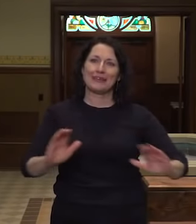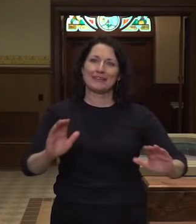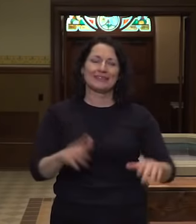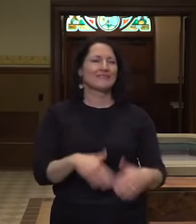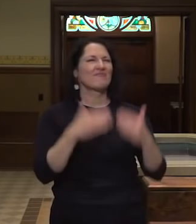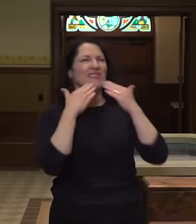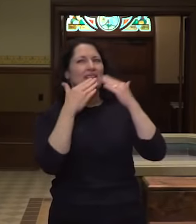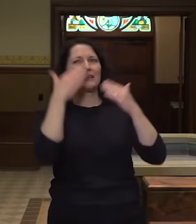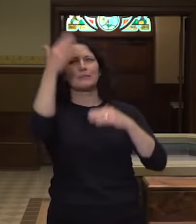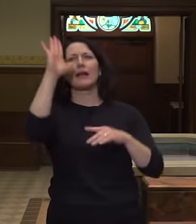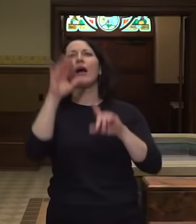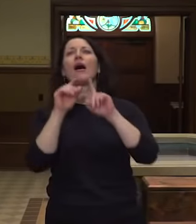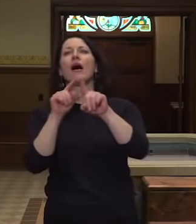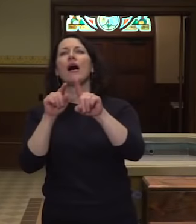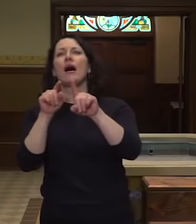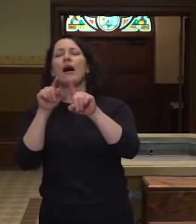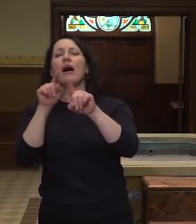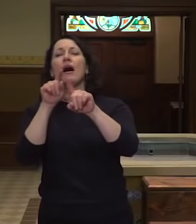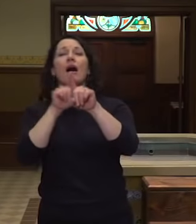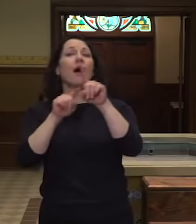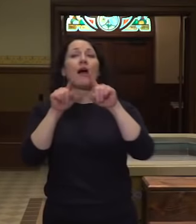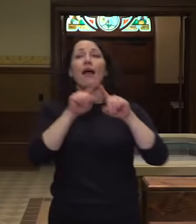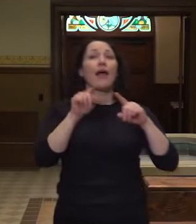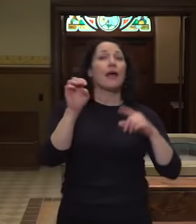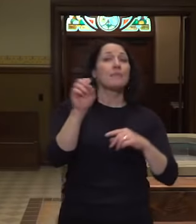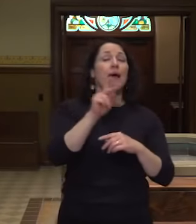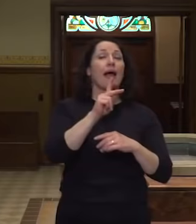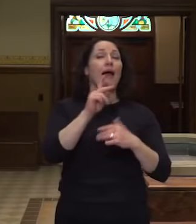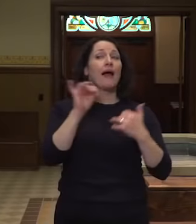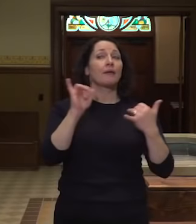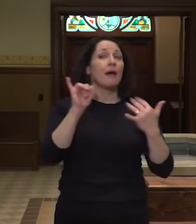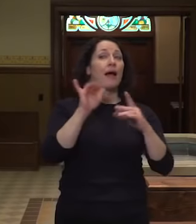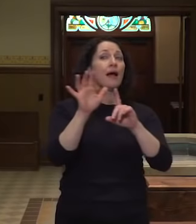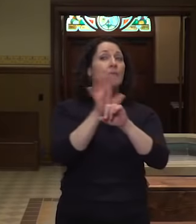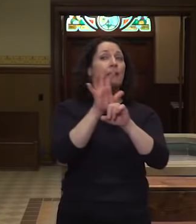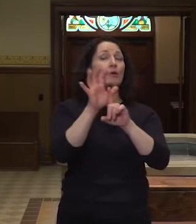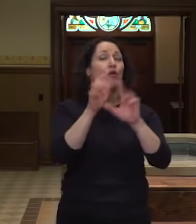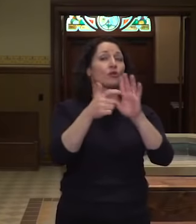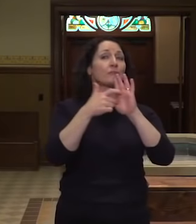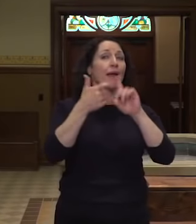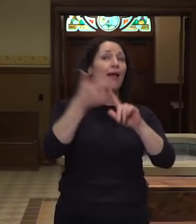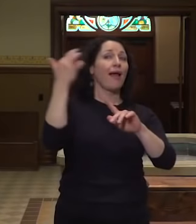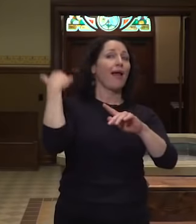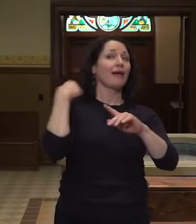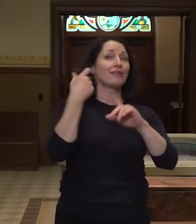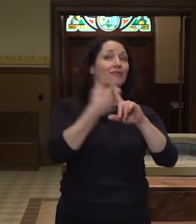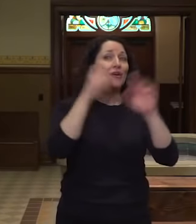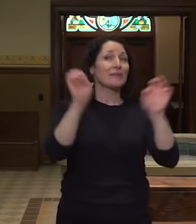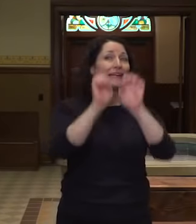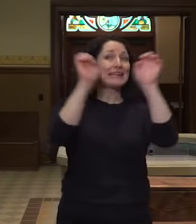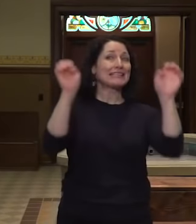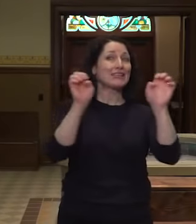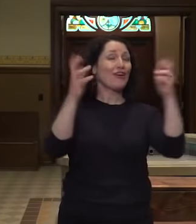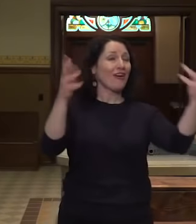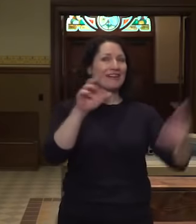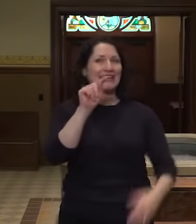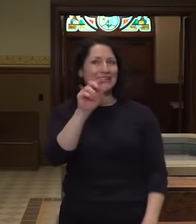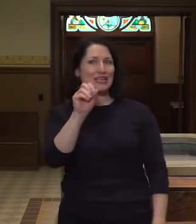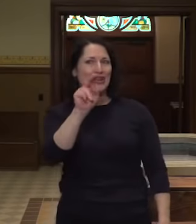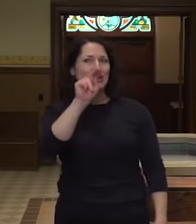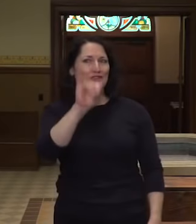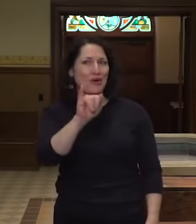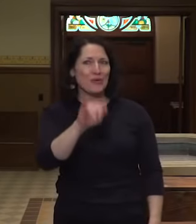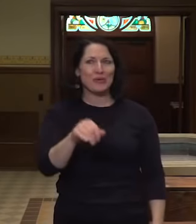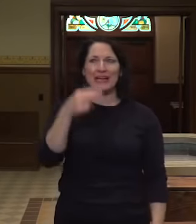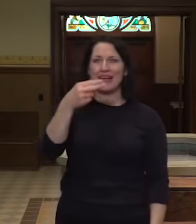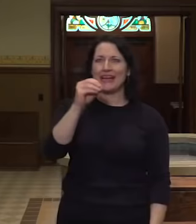Thanks. And back by popular demand from Easter Sunday is Tony Holiday for our